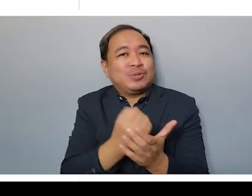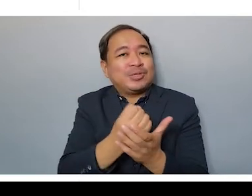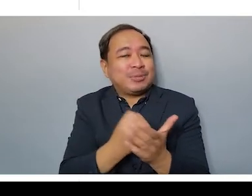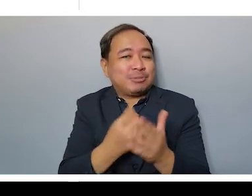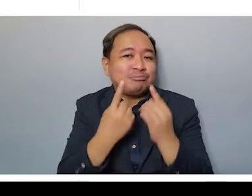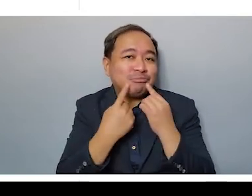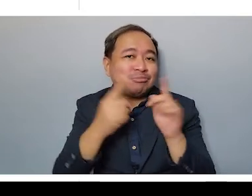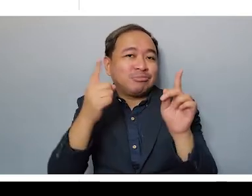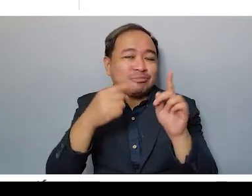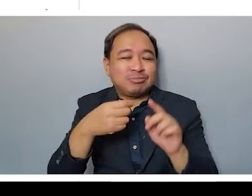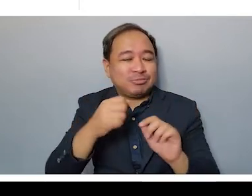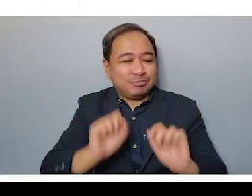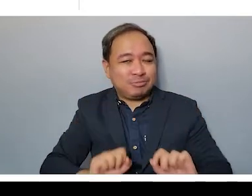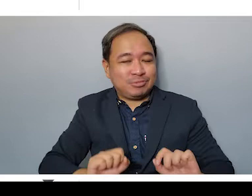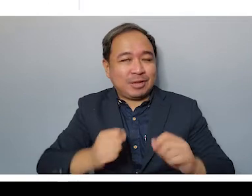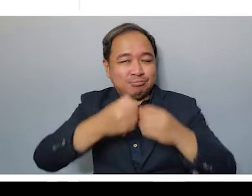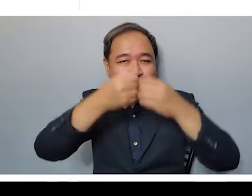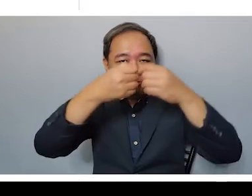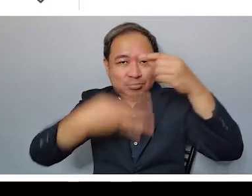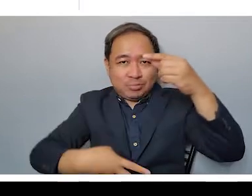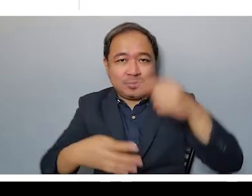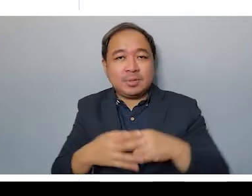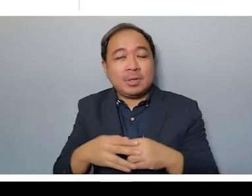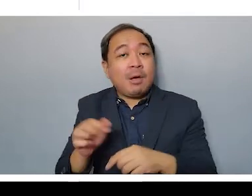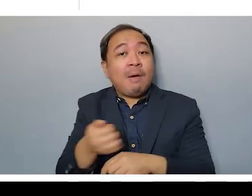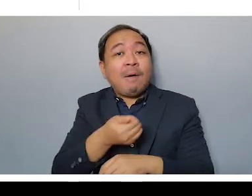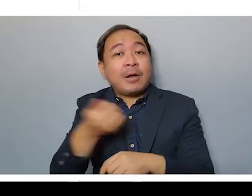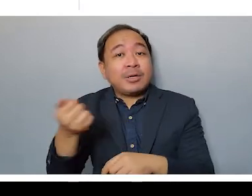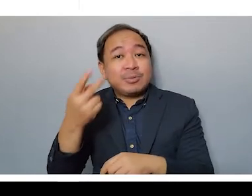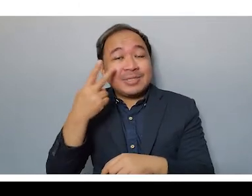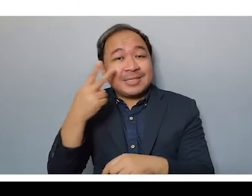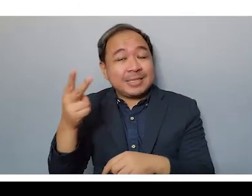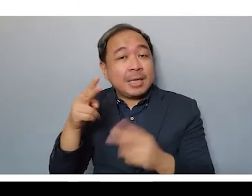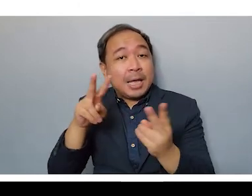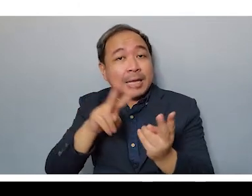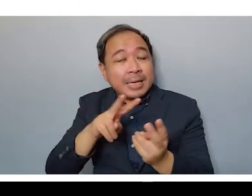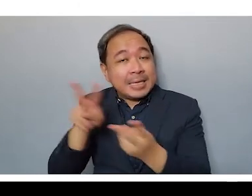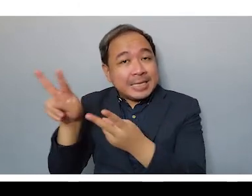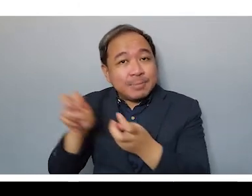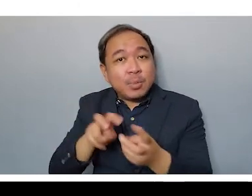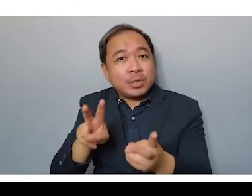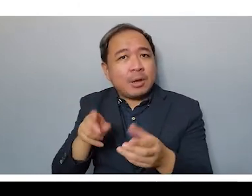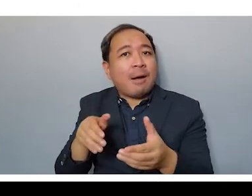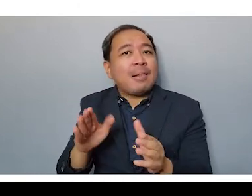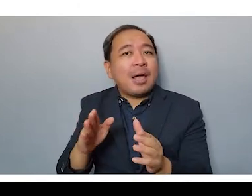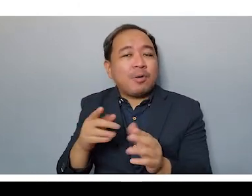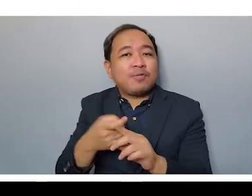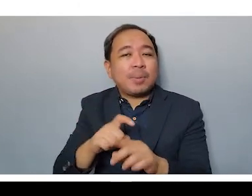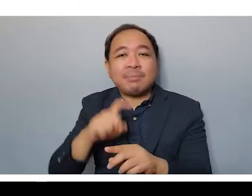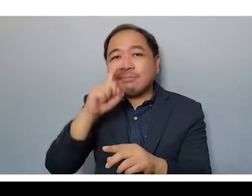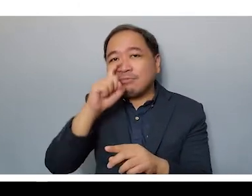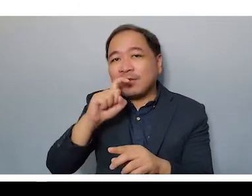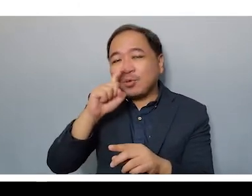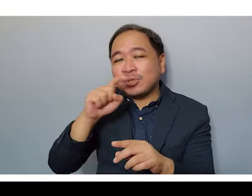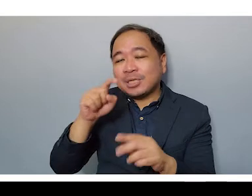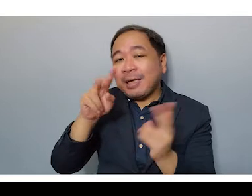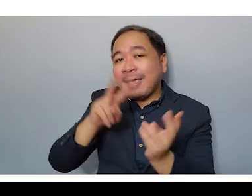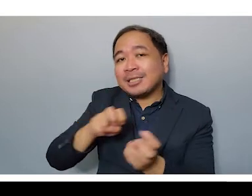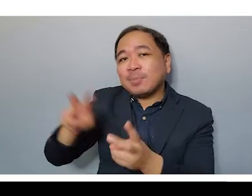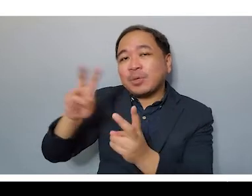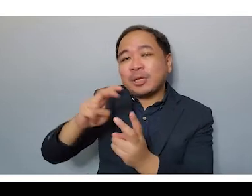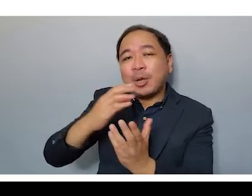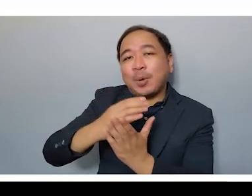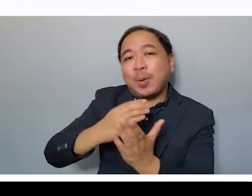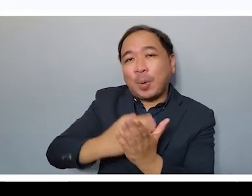in your new course now let's do the other option import components allows you to upload your course content and